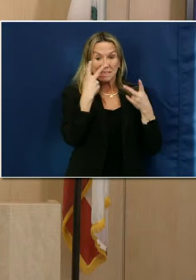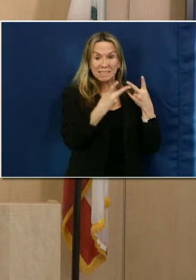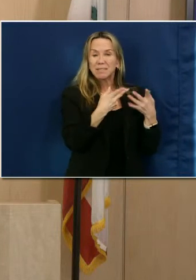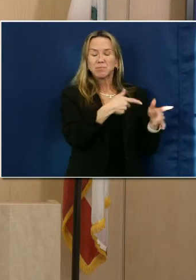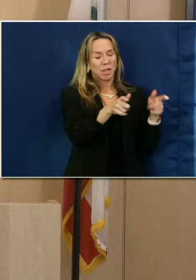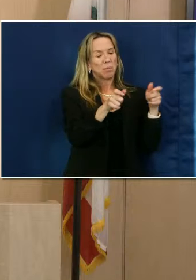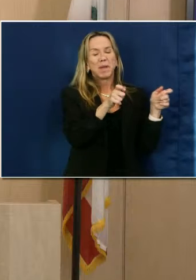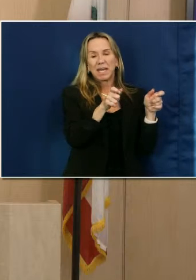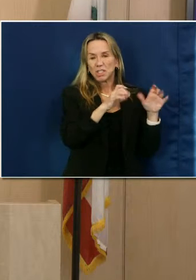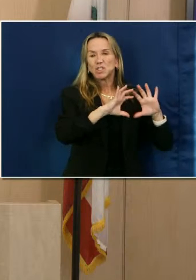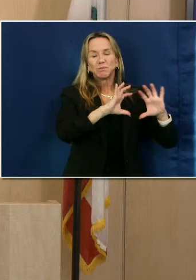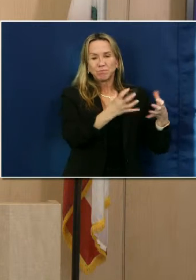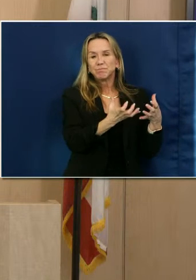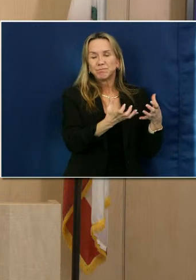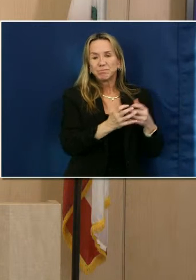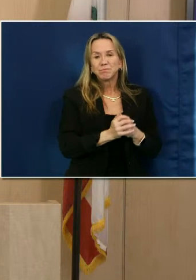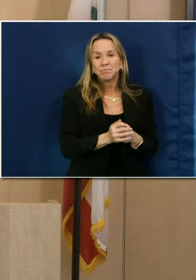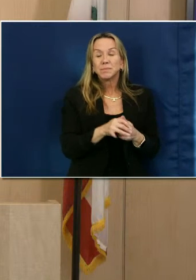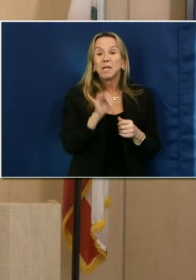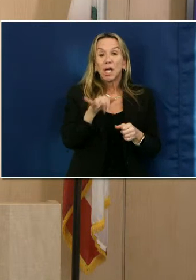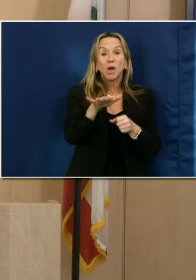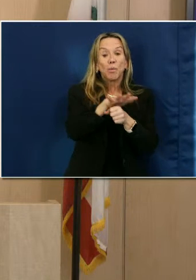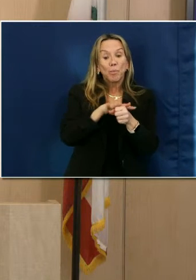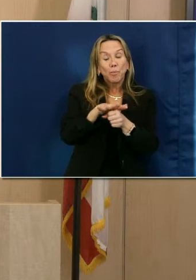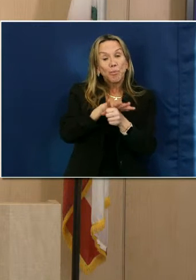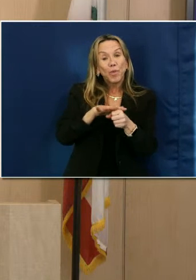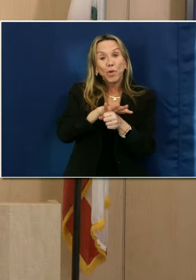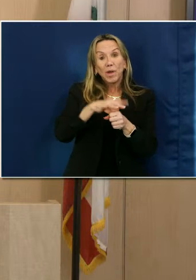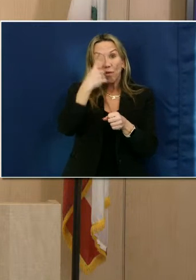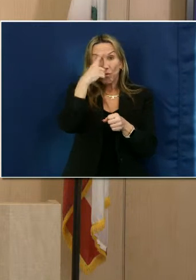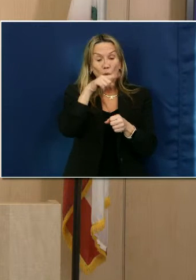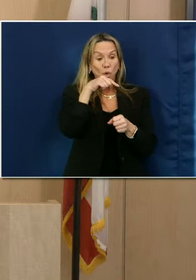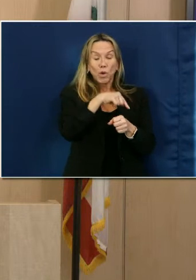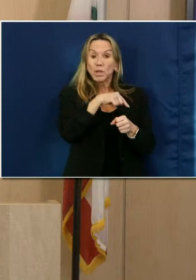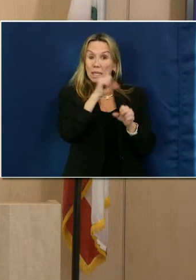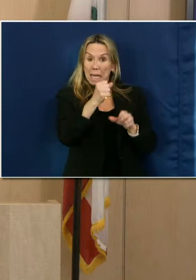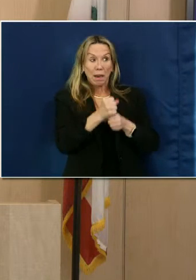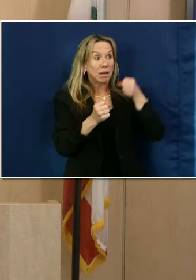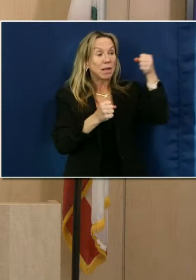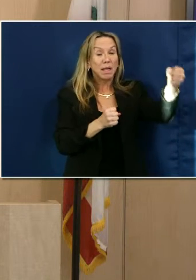managed. There are locations for the individuals